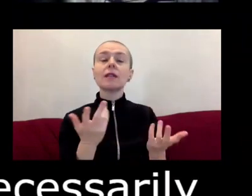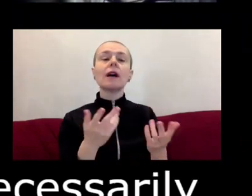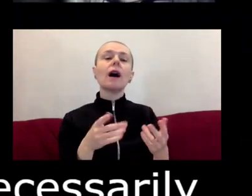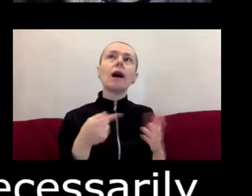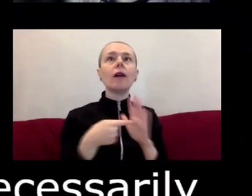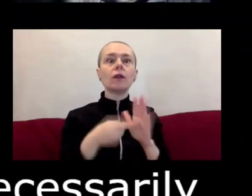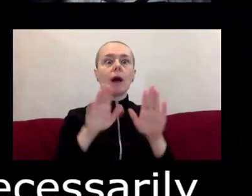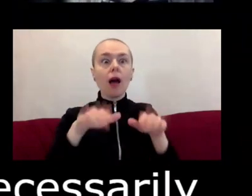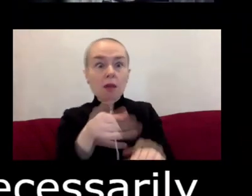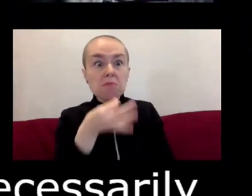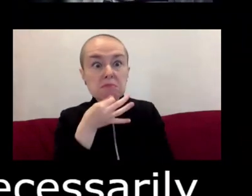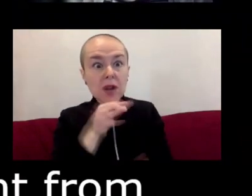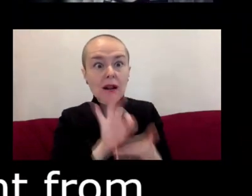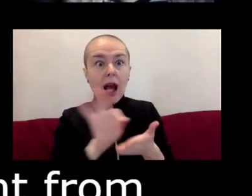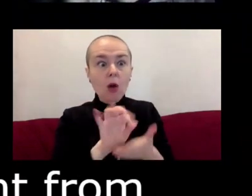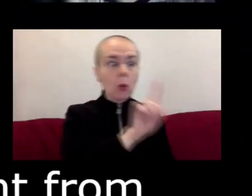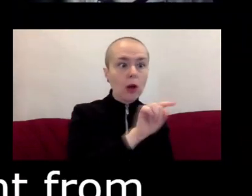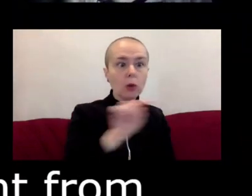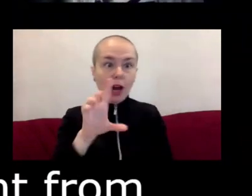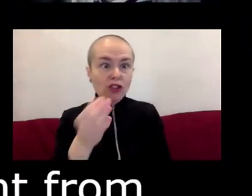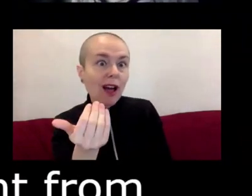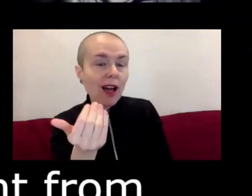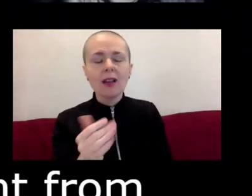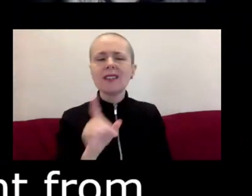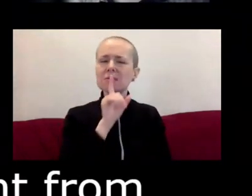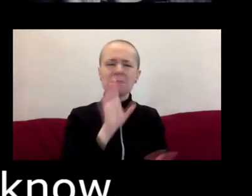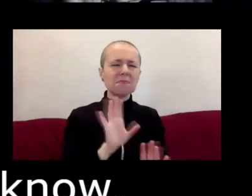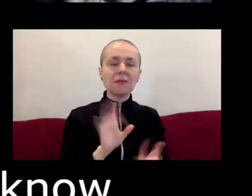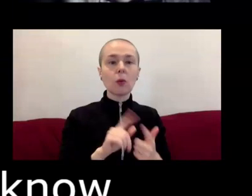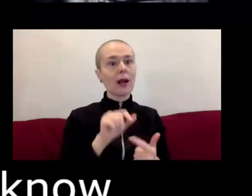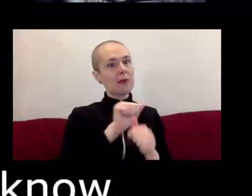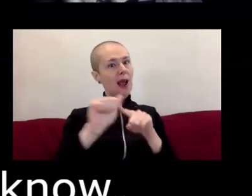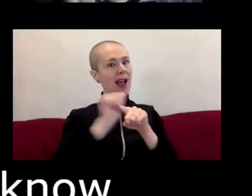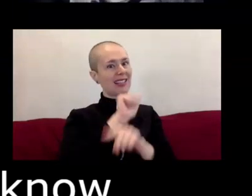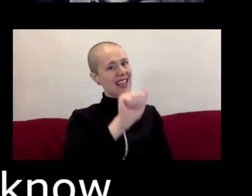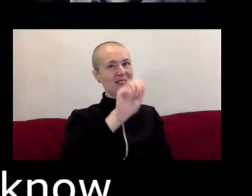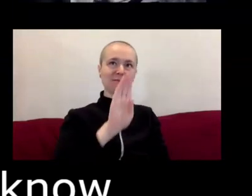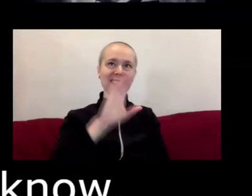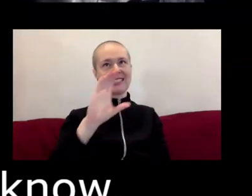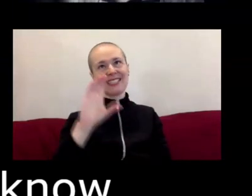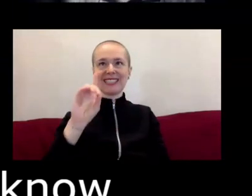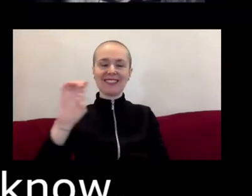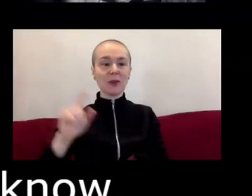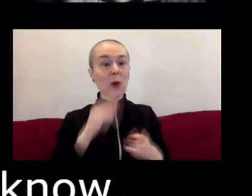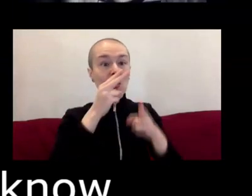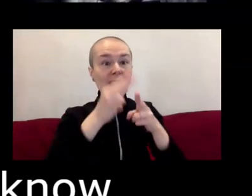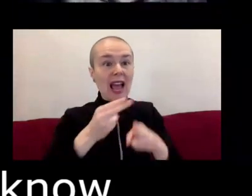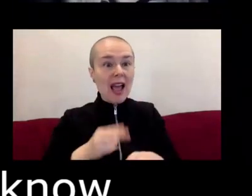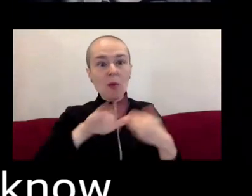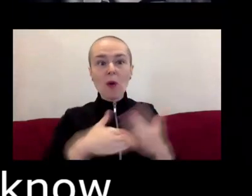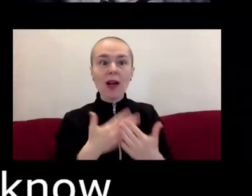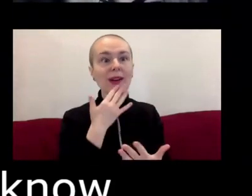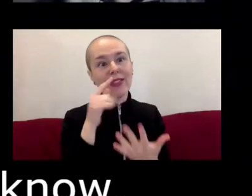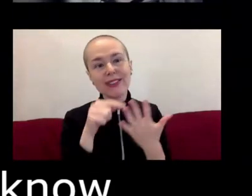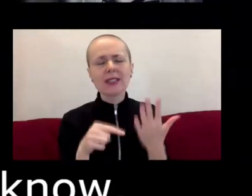like 1 to 100, or, you know, being able to cite all their ABCs, naming all the colors, that sort of a thing, which can of